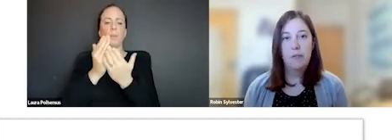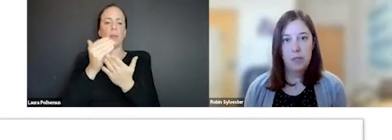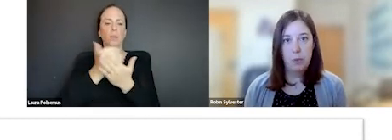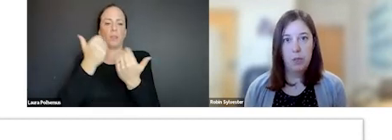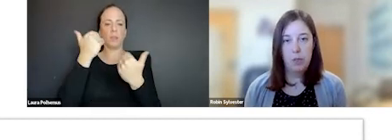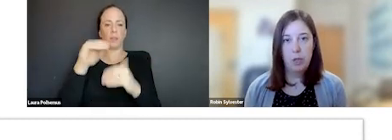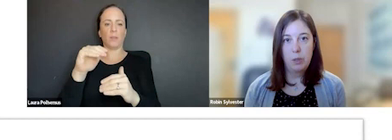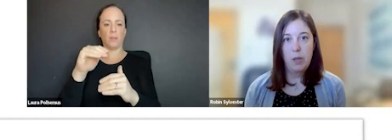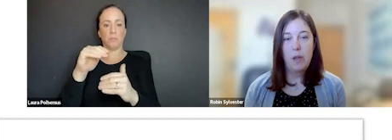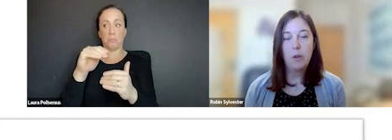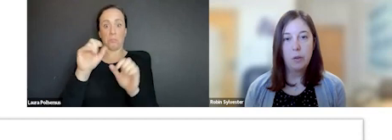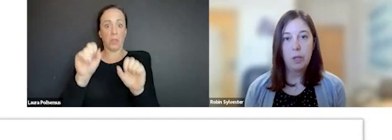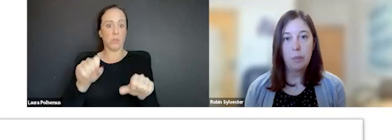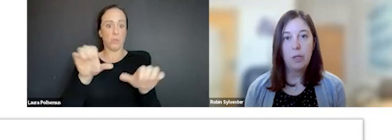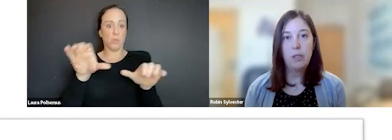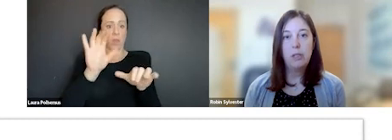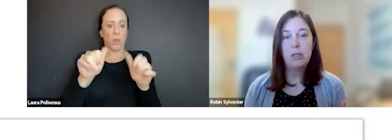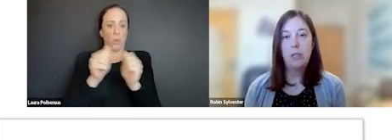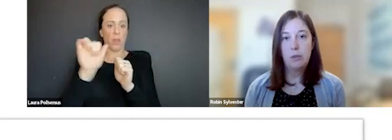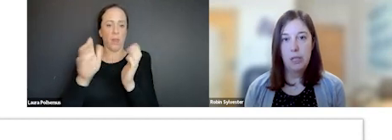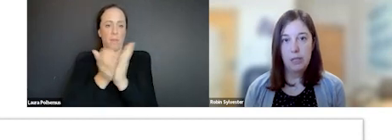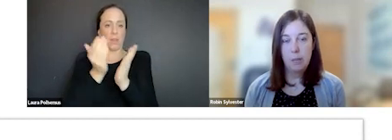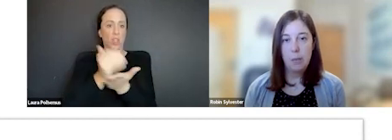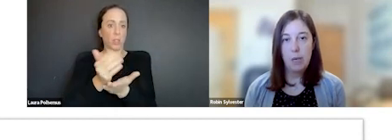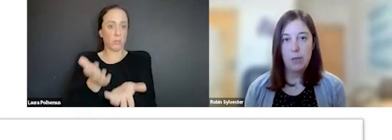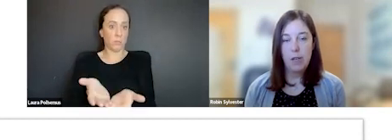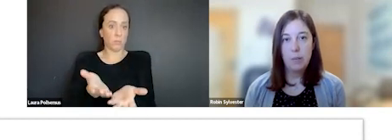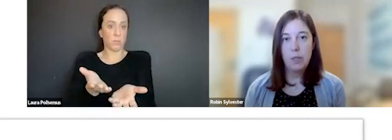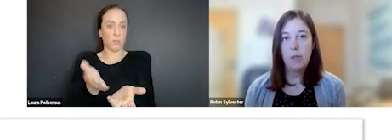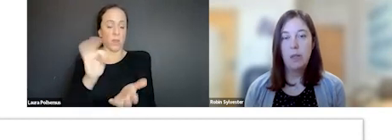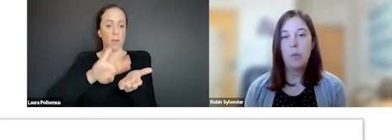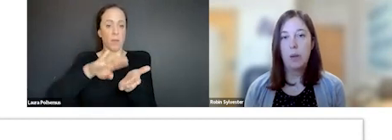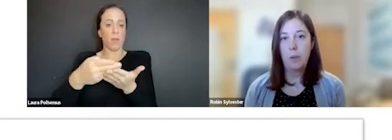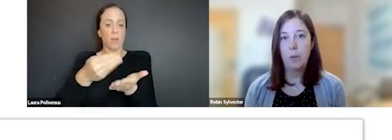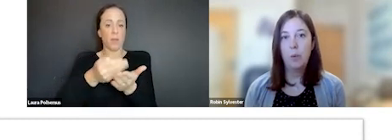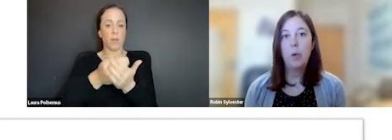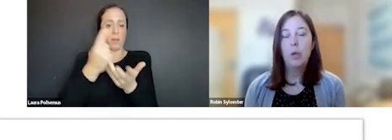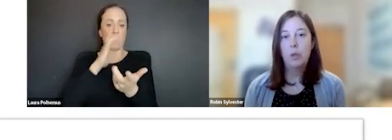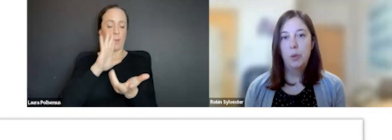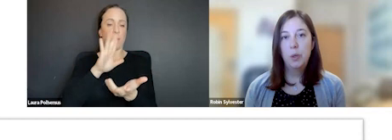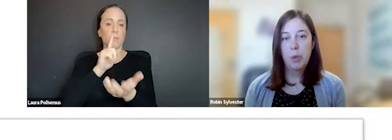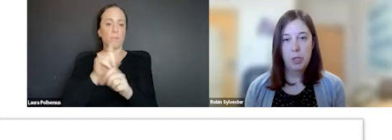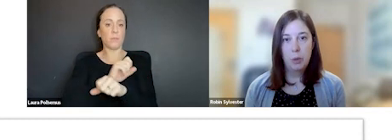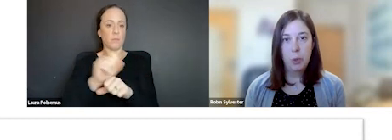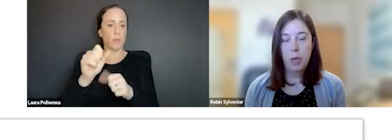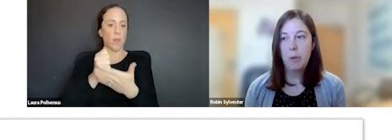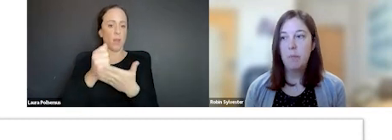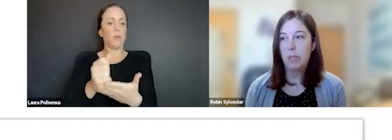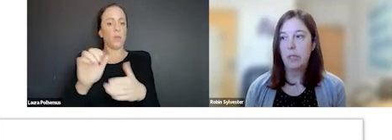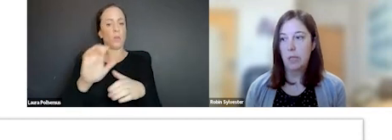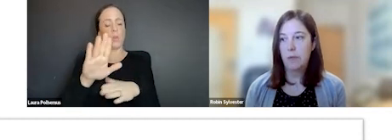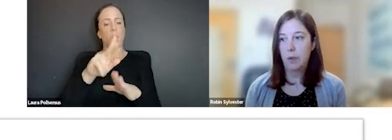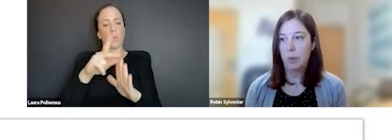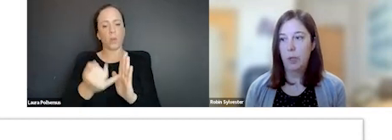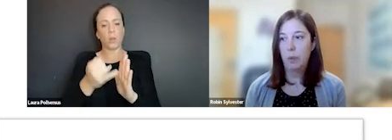is this feasible? So we talked about that earlier, but is the amount of money available something that will help you do your project or program and